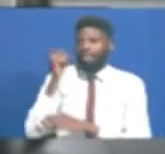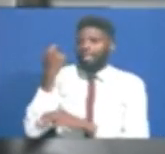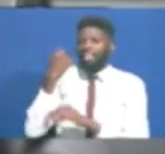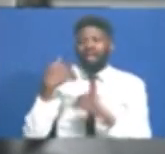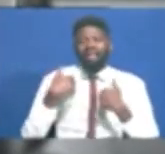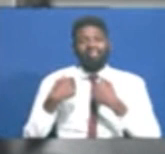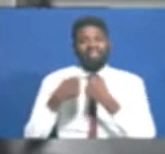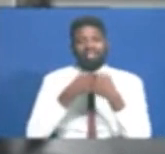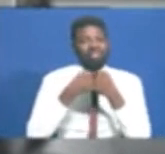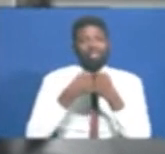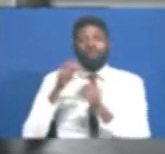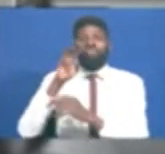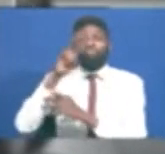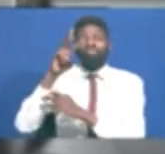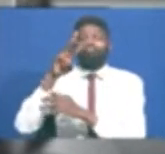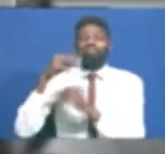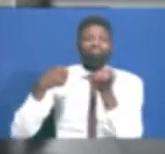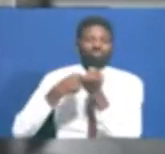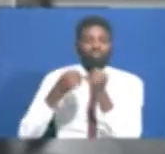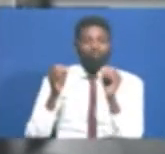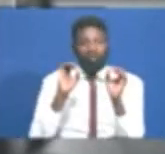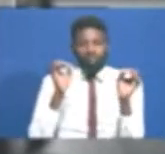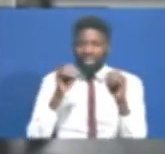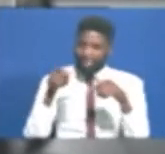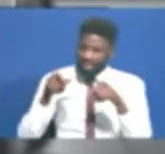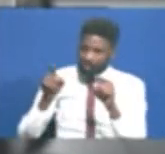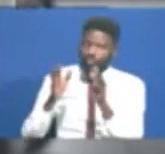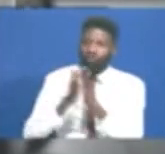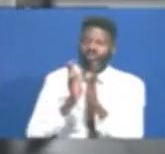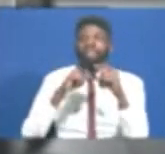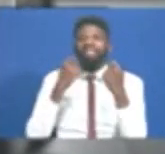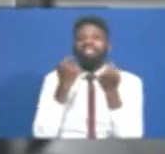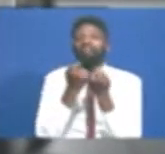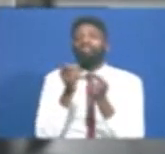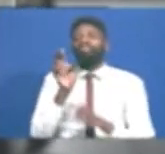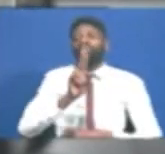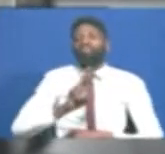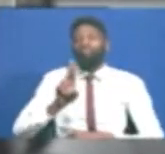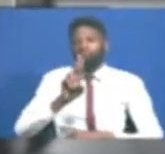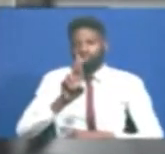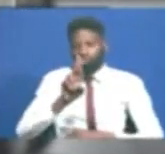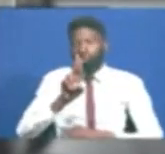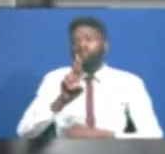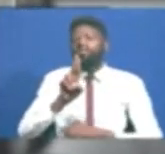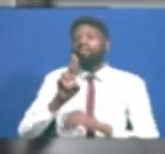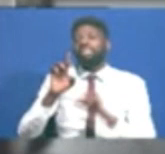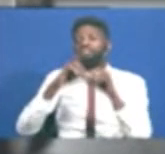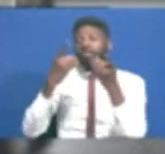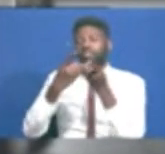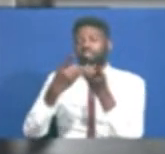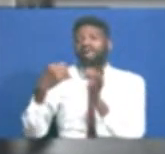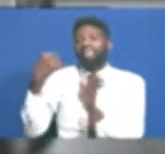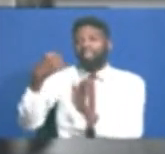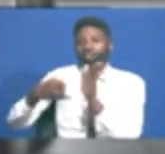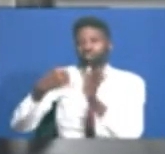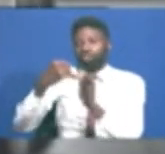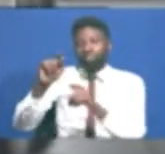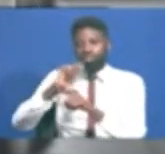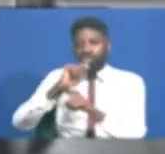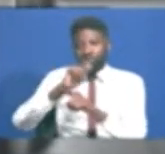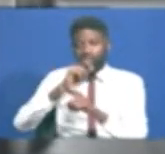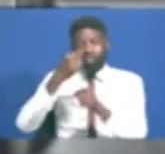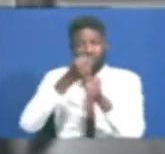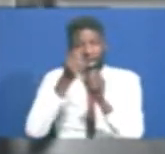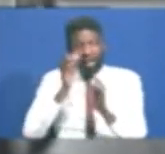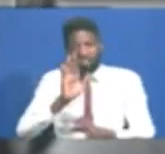West, Professor Ongeri and his team capitalized on the Directorate of Industrial Training, embarking on upgrading the skills of workers both